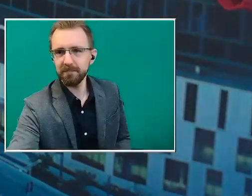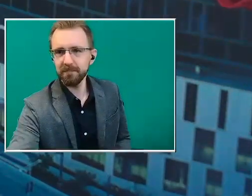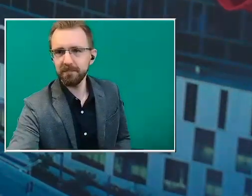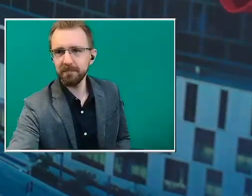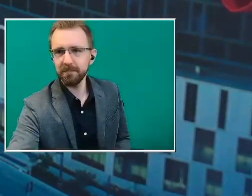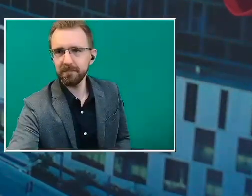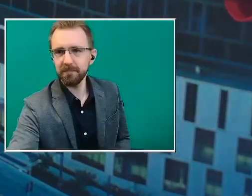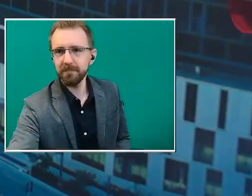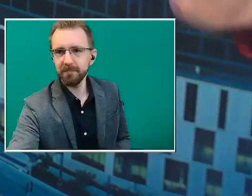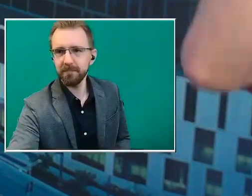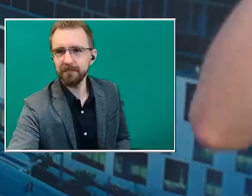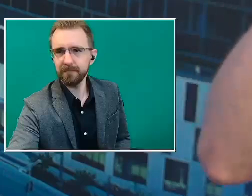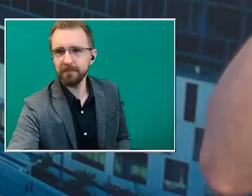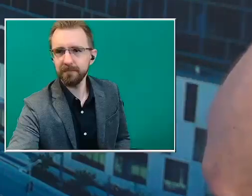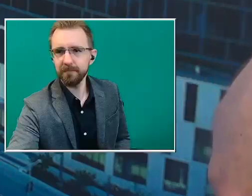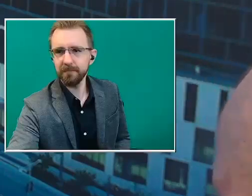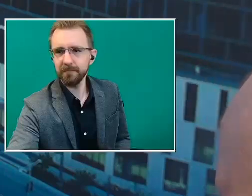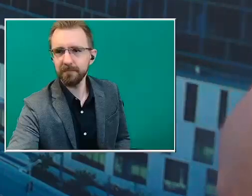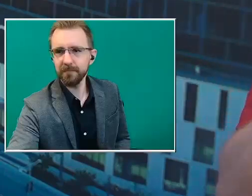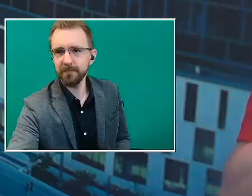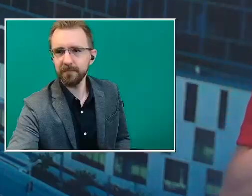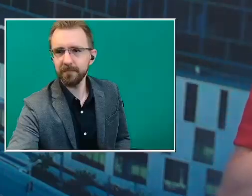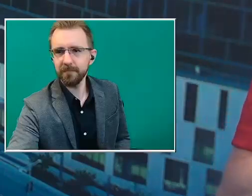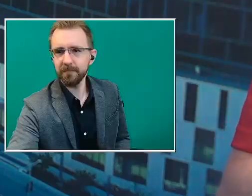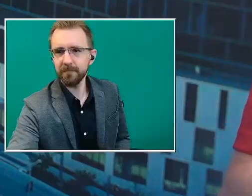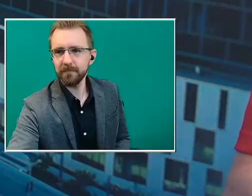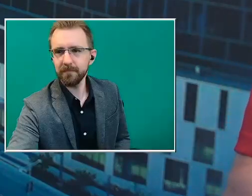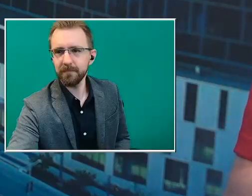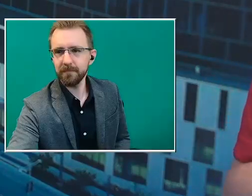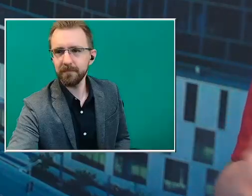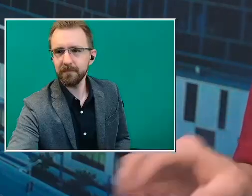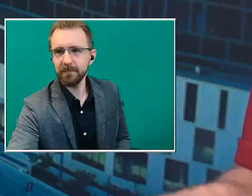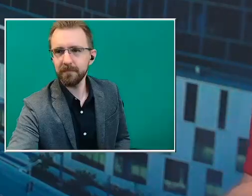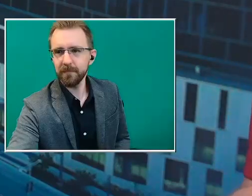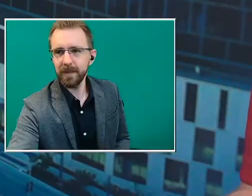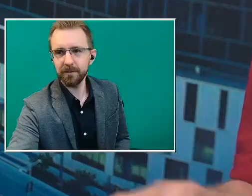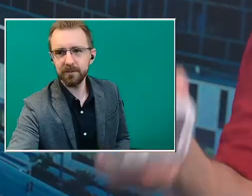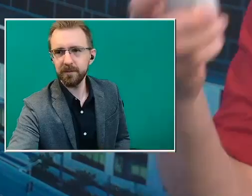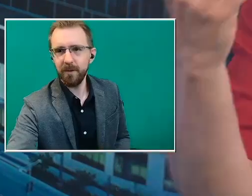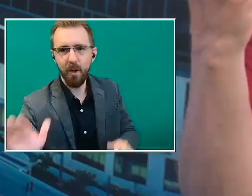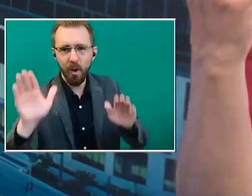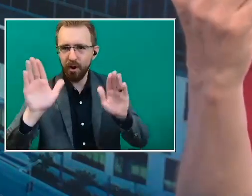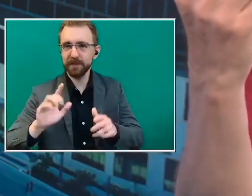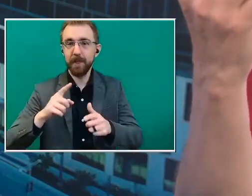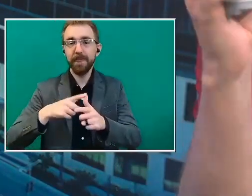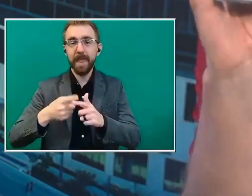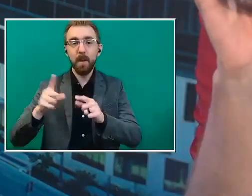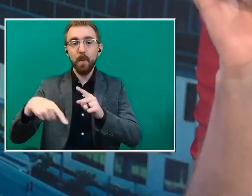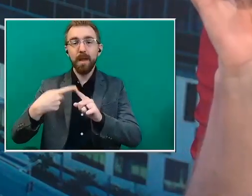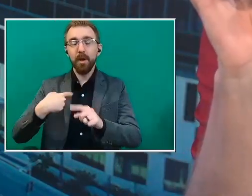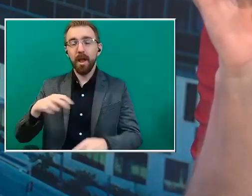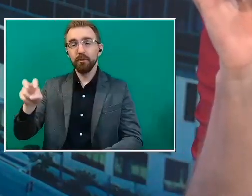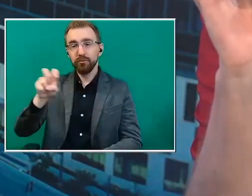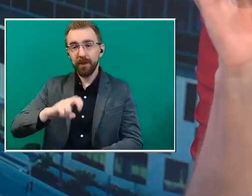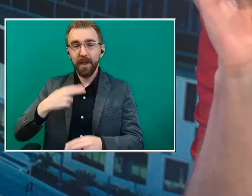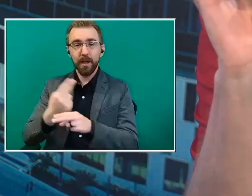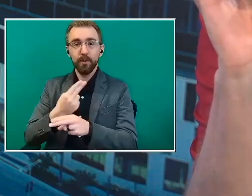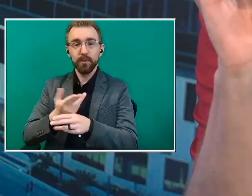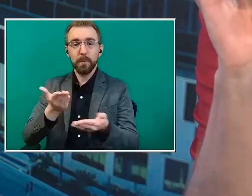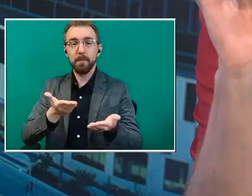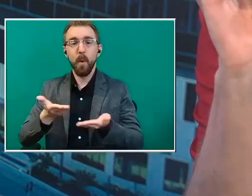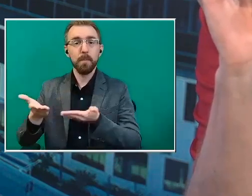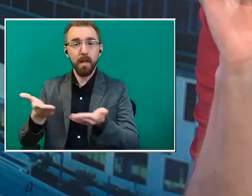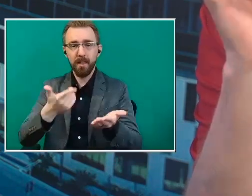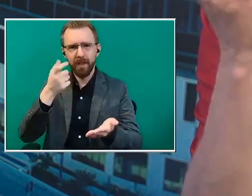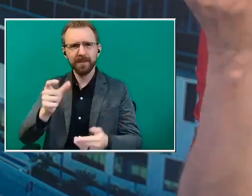am going to be good to go all night long, and it's awesome. And then when I travel, I use this portable one because it's so small, it fits into